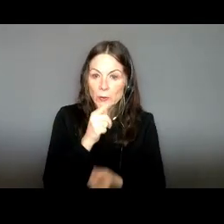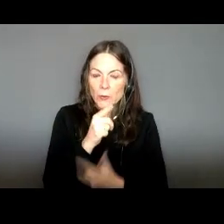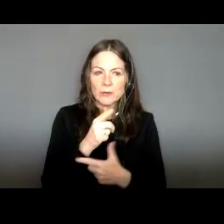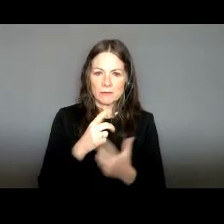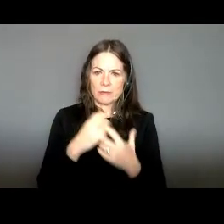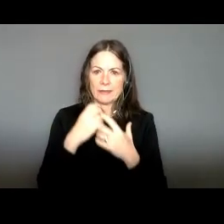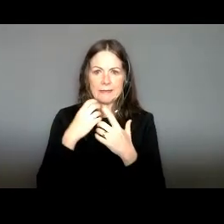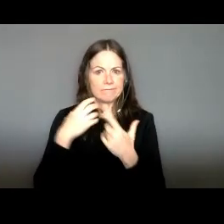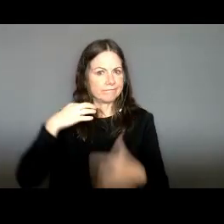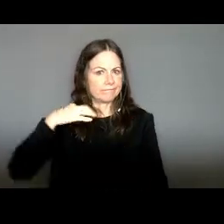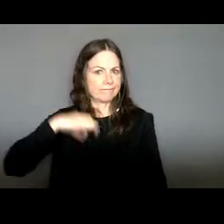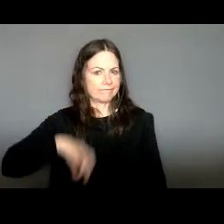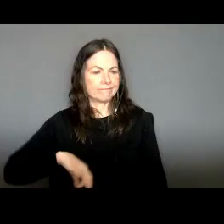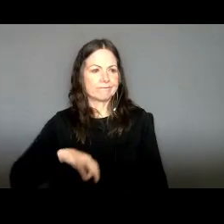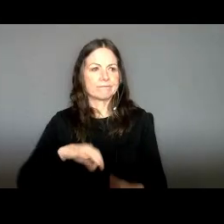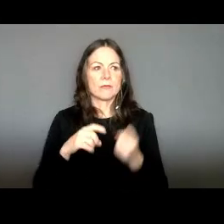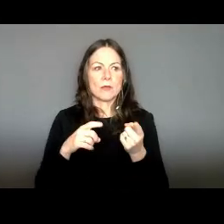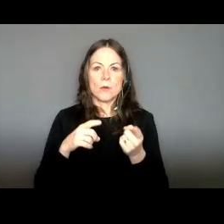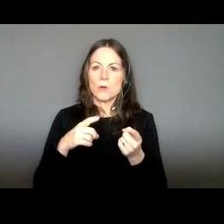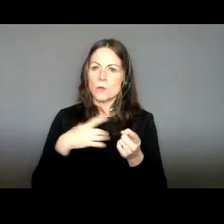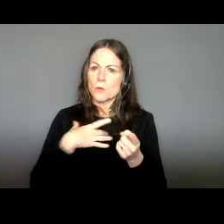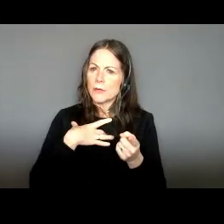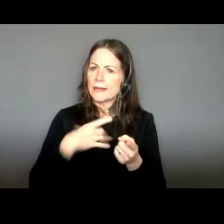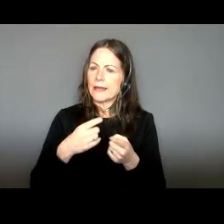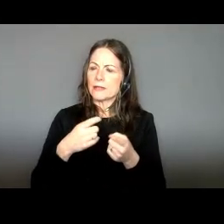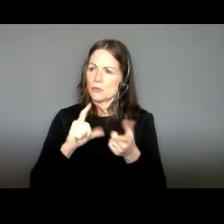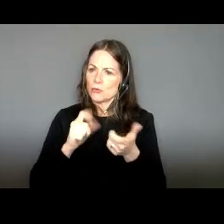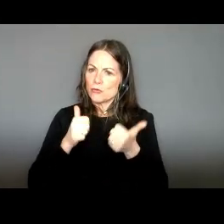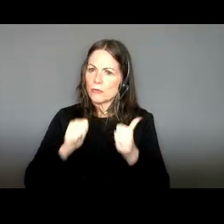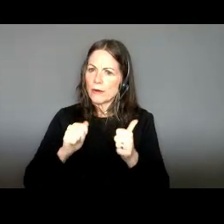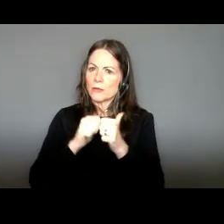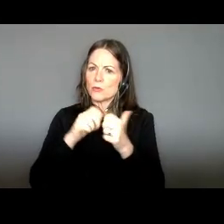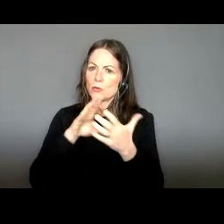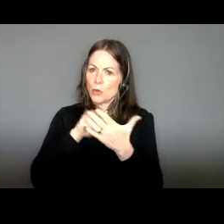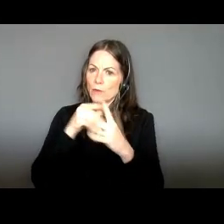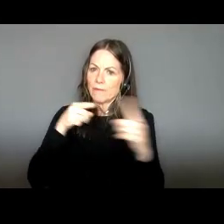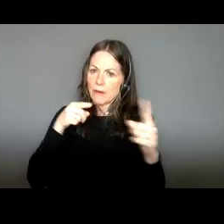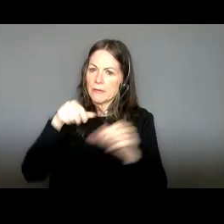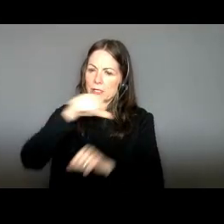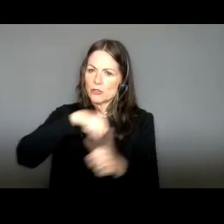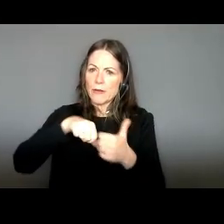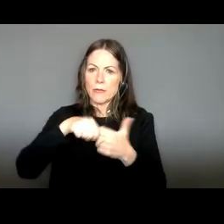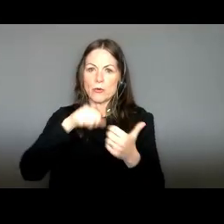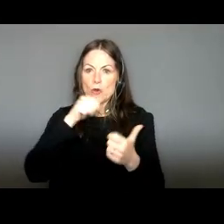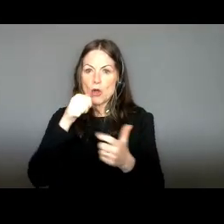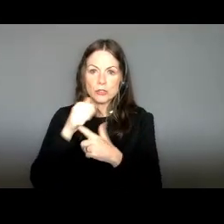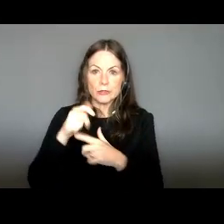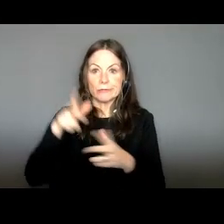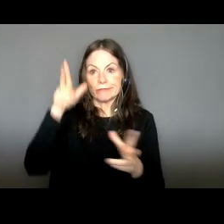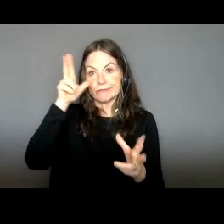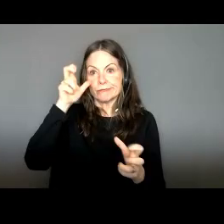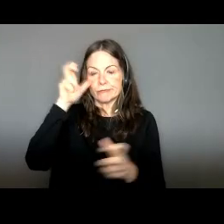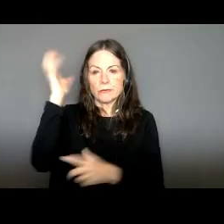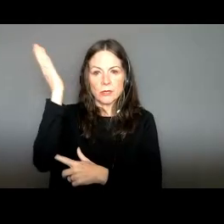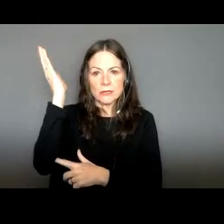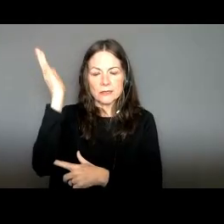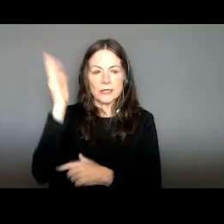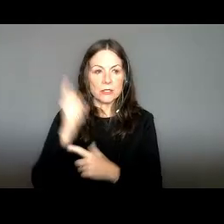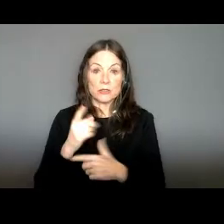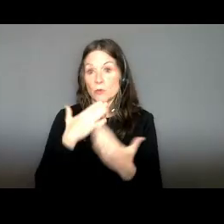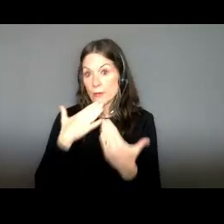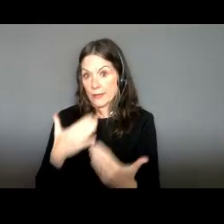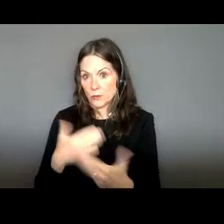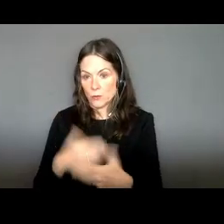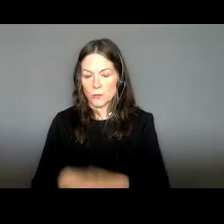where everybody learns from each other, not only from this presentation. So thank you again for sharing. So what we're going to do